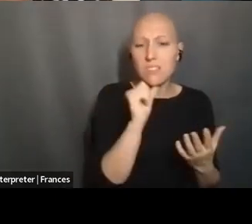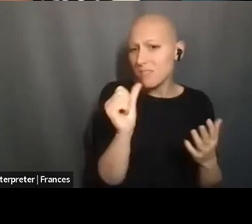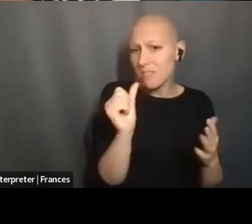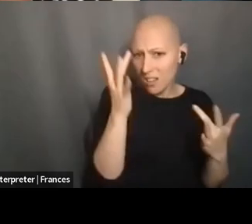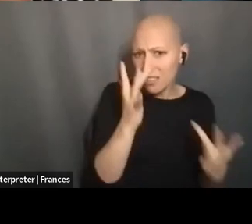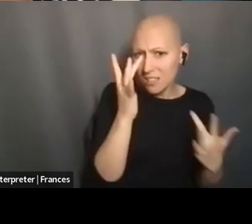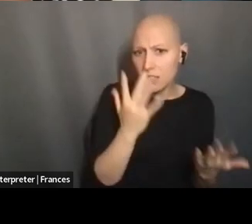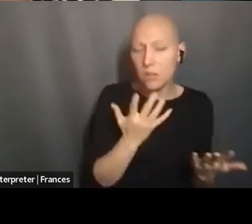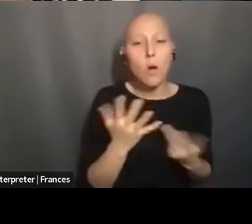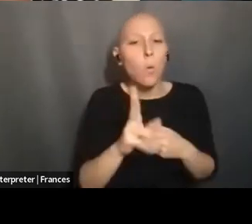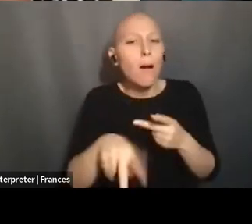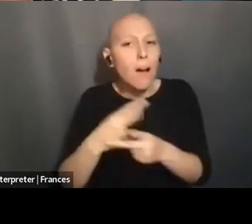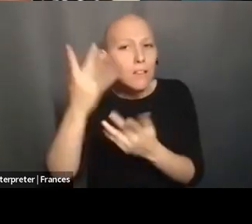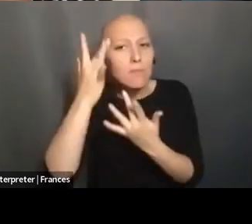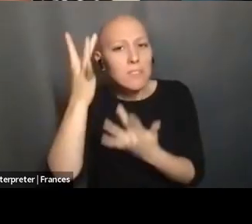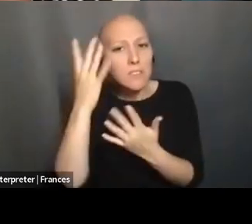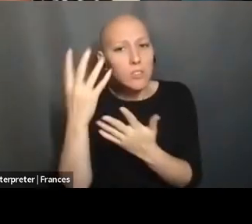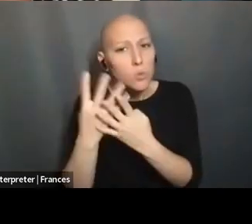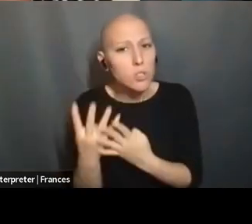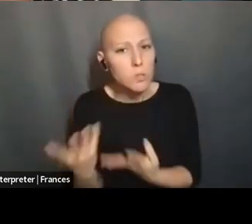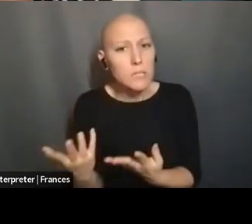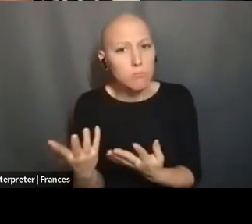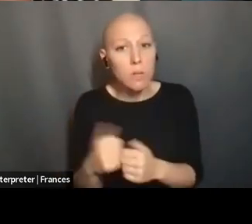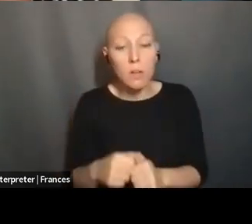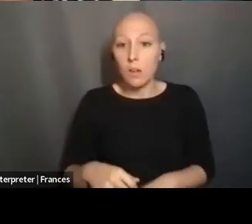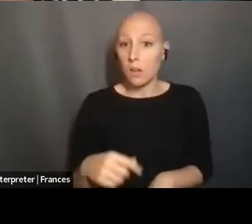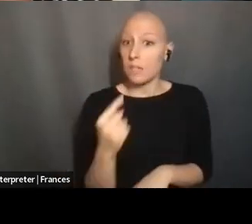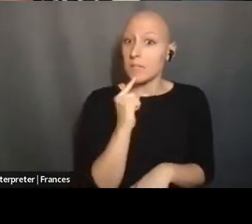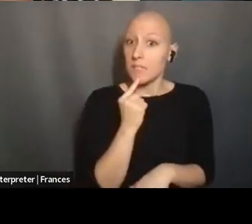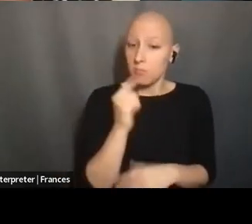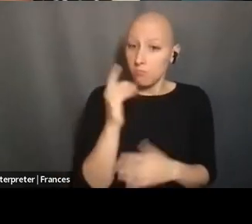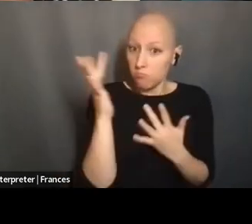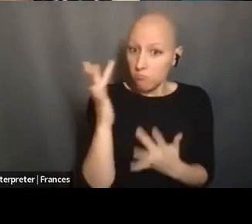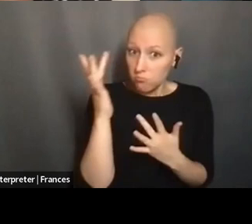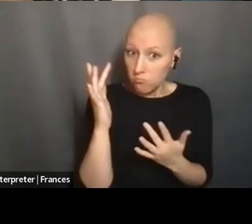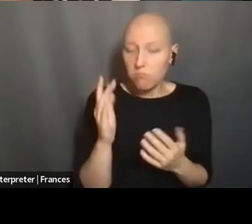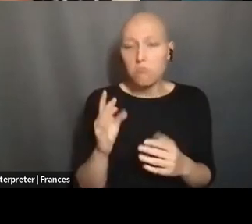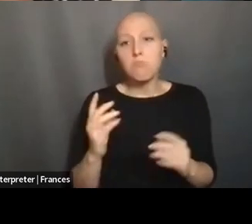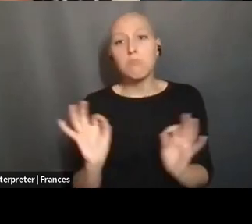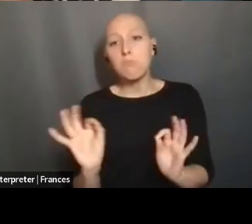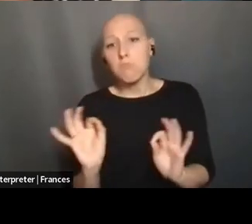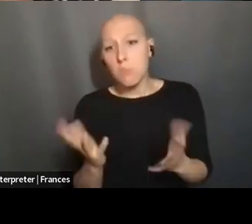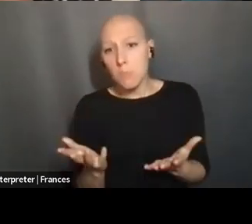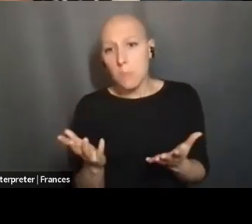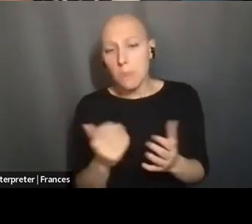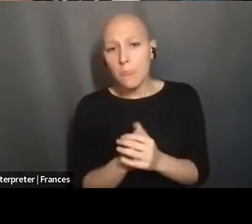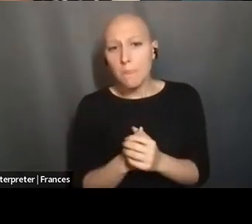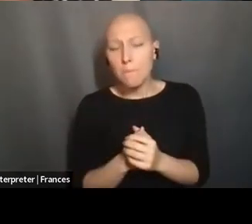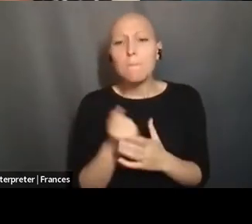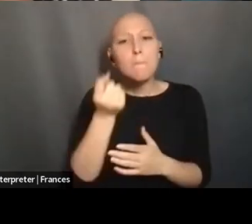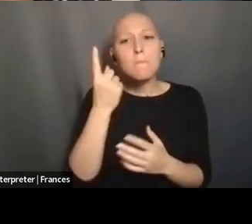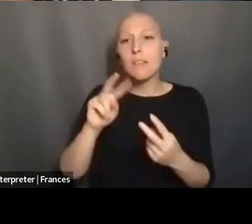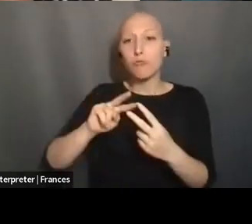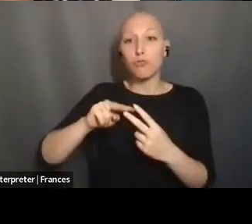know, a mild? Do we even have the terminology again to talk about that? What about a disease where we only, genetics only gives us a risk, not